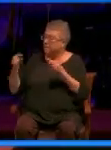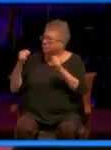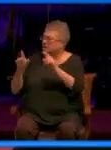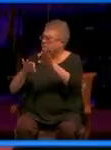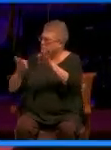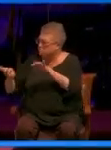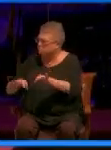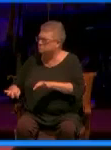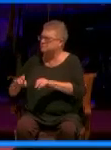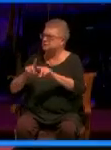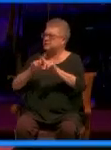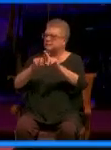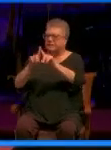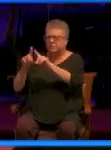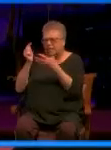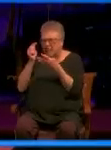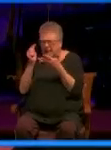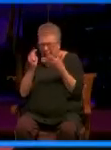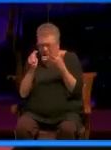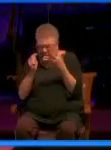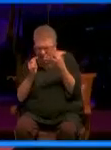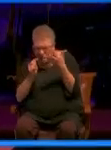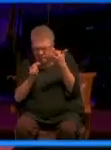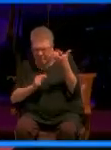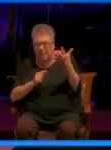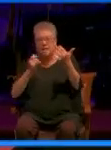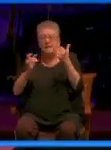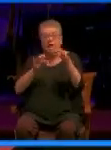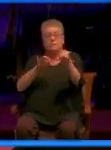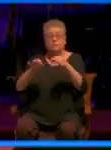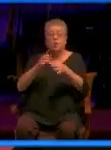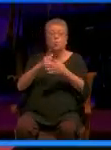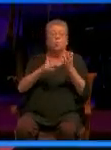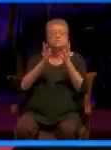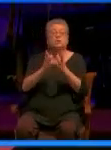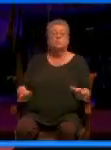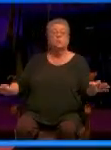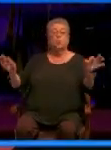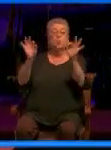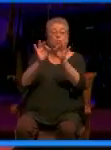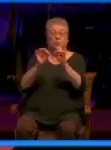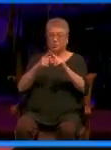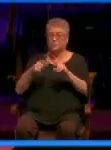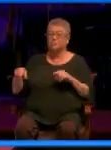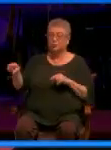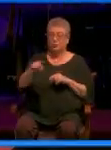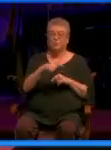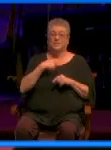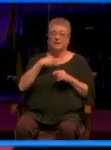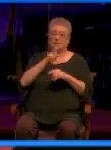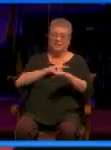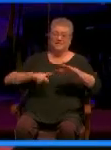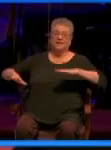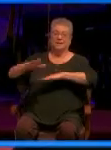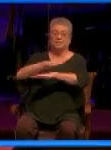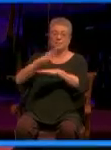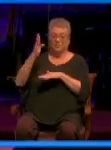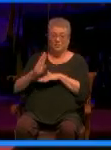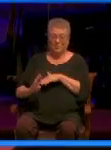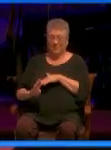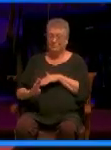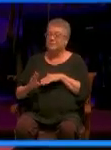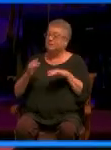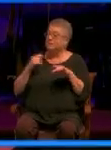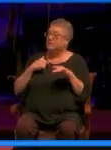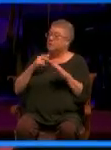you the color of it and all the details of it, but now I want to tell you why it matters in the kingdom of God. Look at the text with me